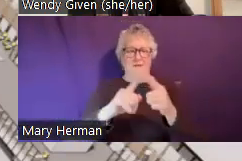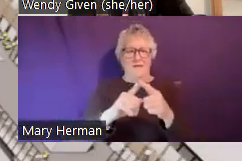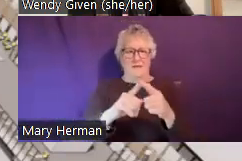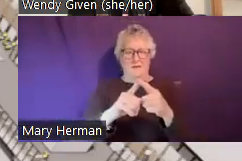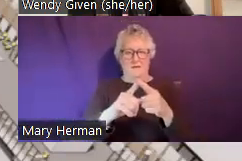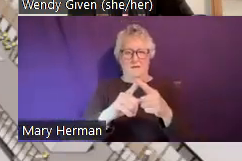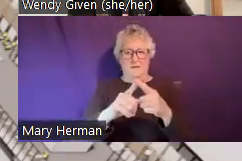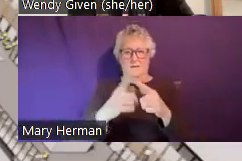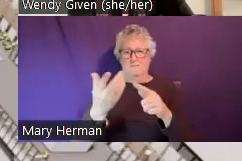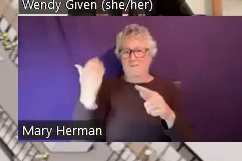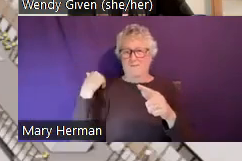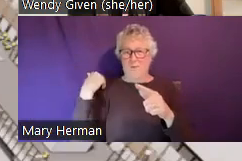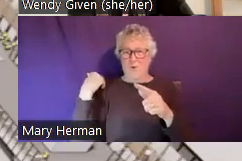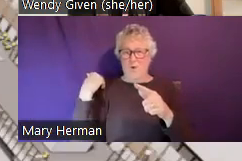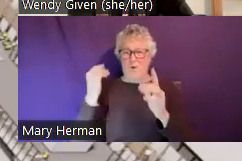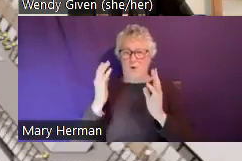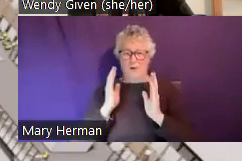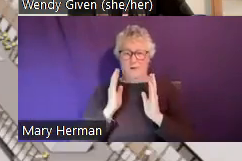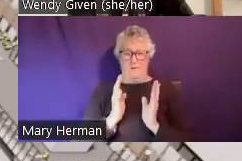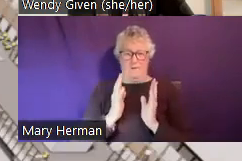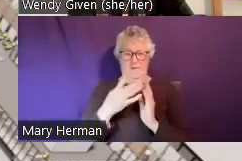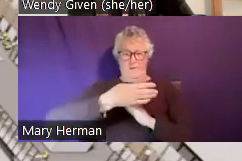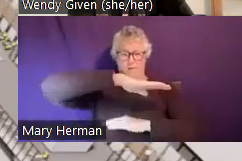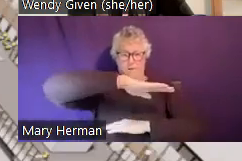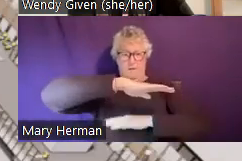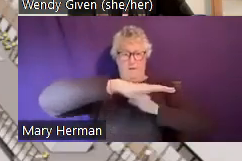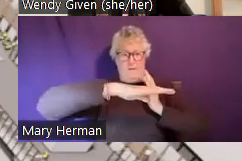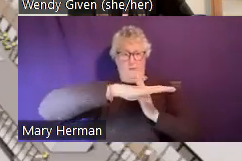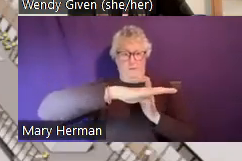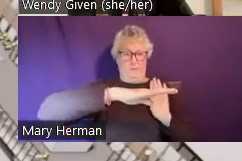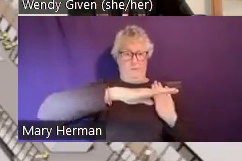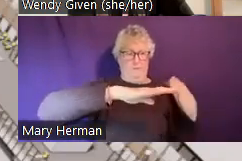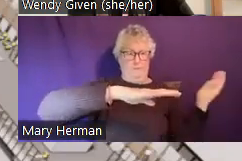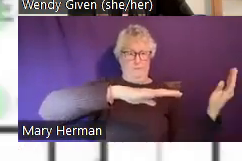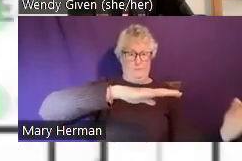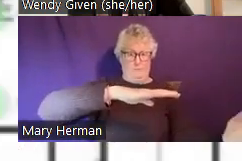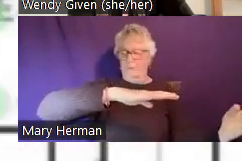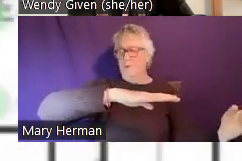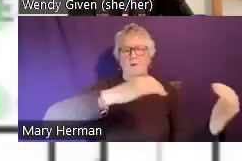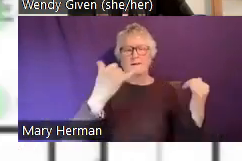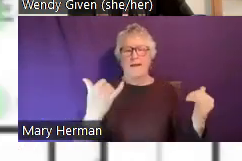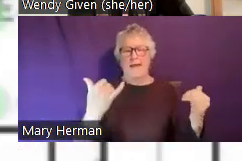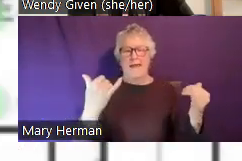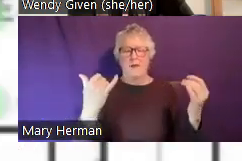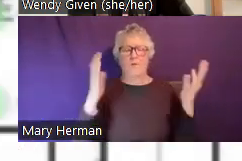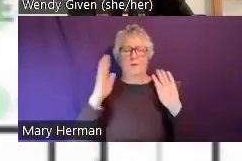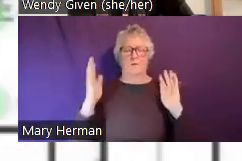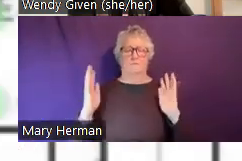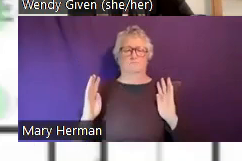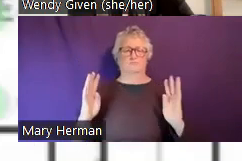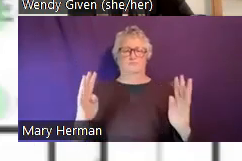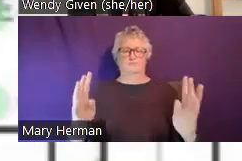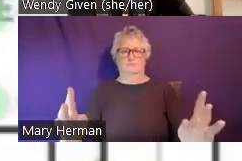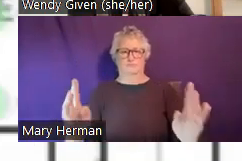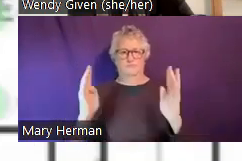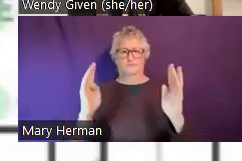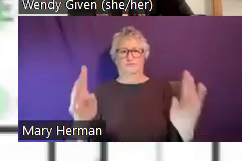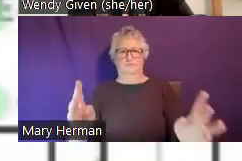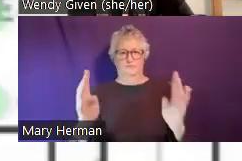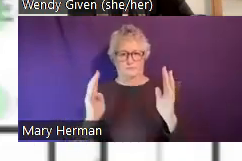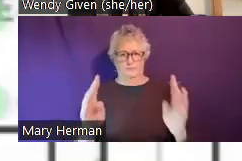way, passing through this area, which you'll see in the map here. Here's the ticket